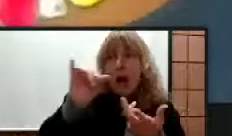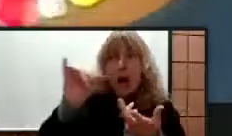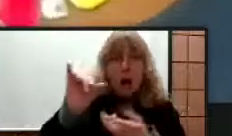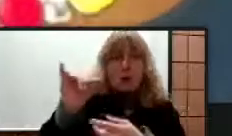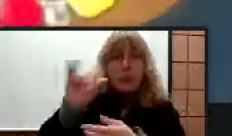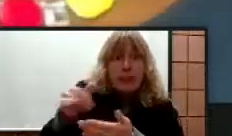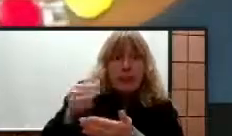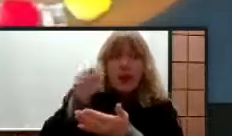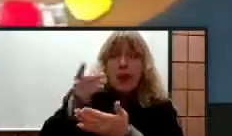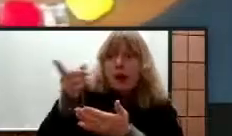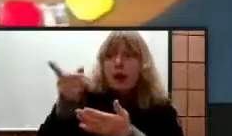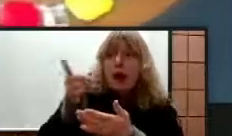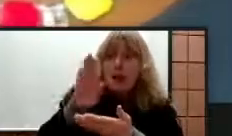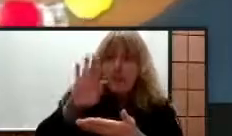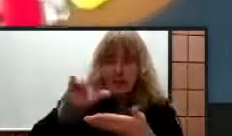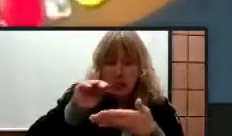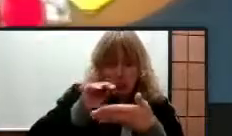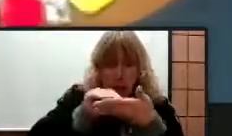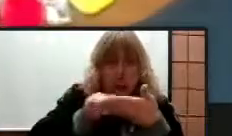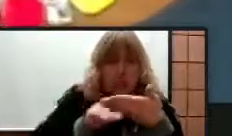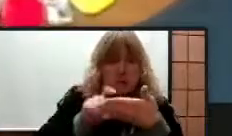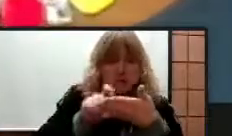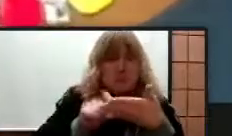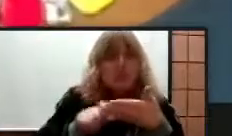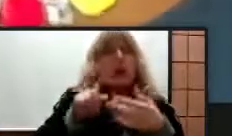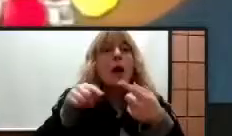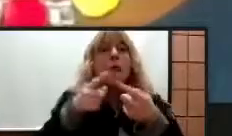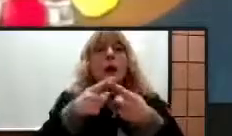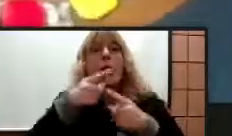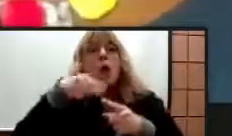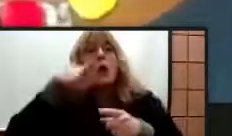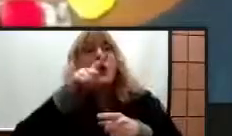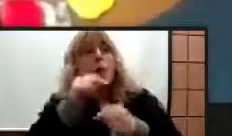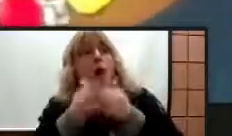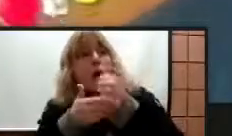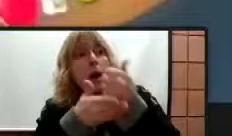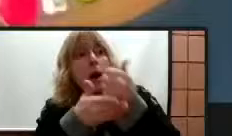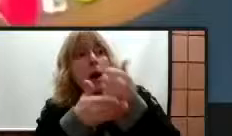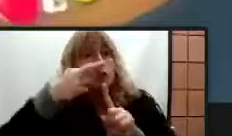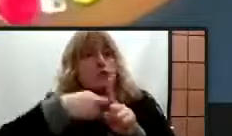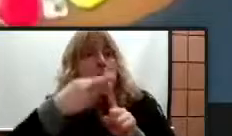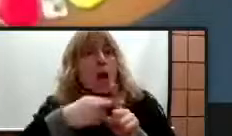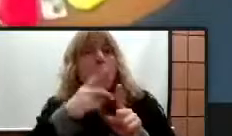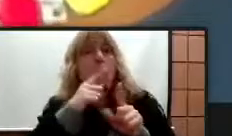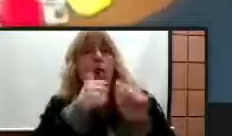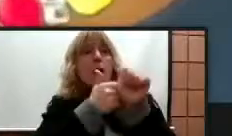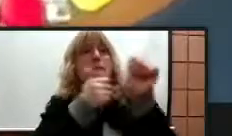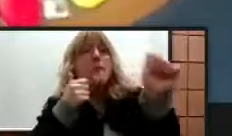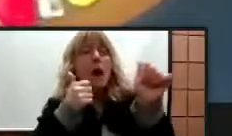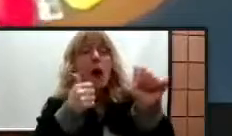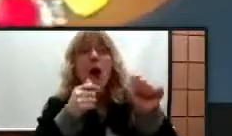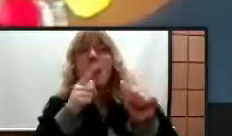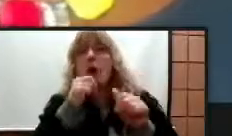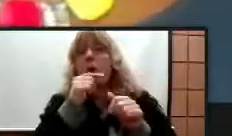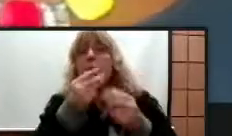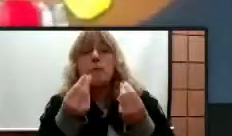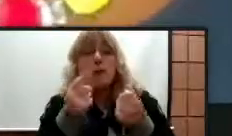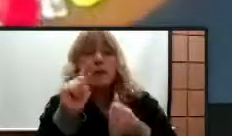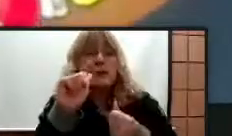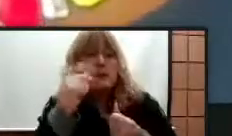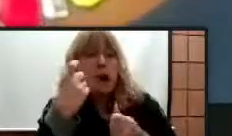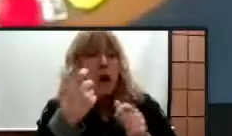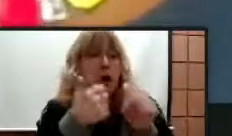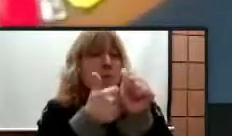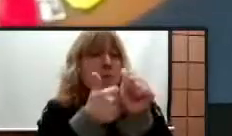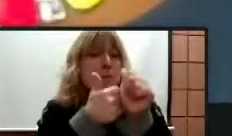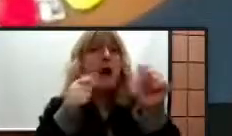You have property tax relief in there for delinquent taxes. You also have monies that's tied in there